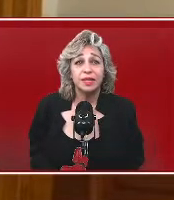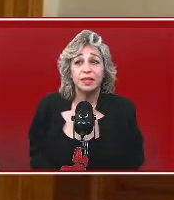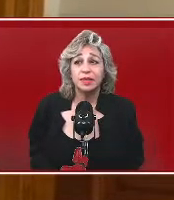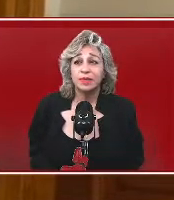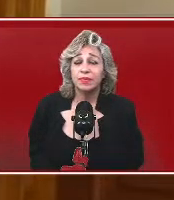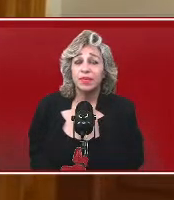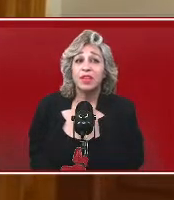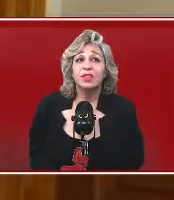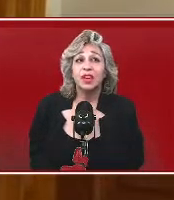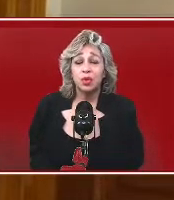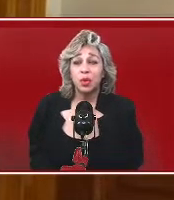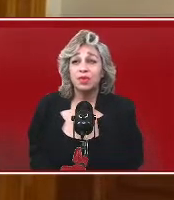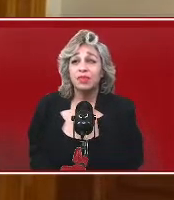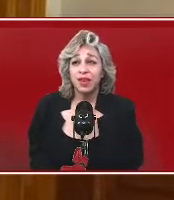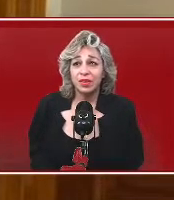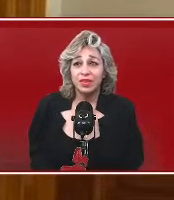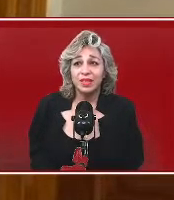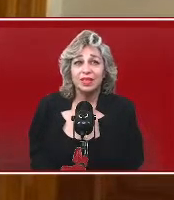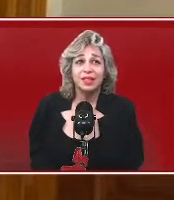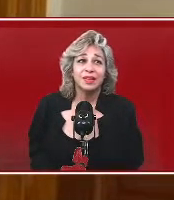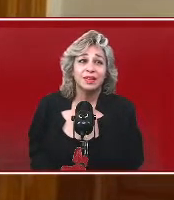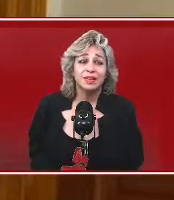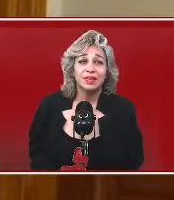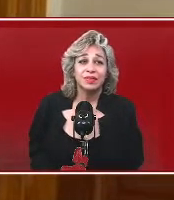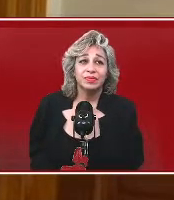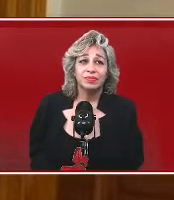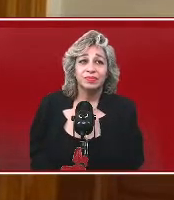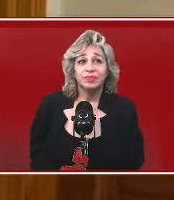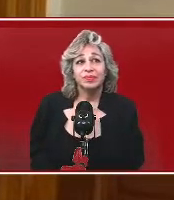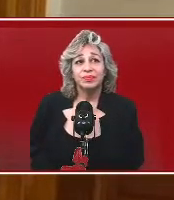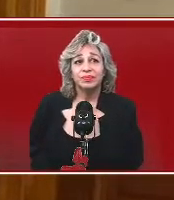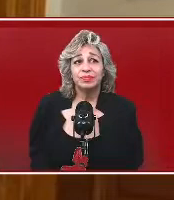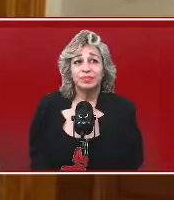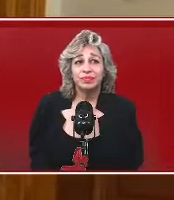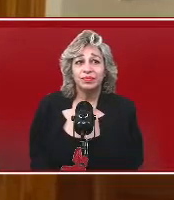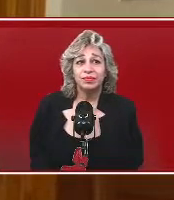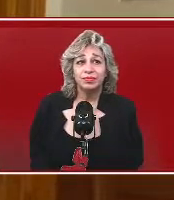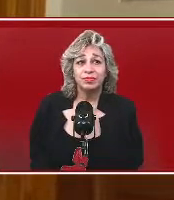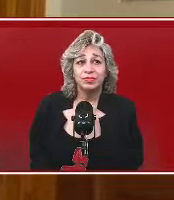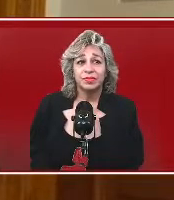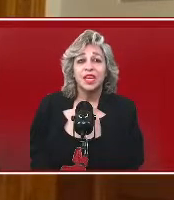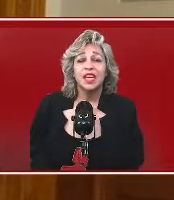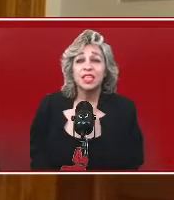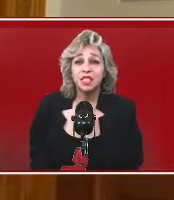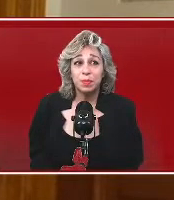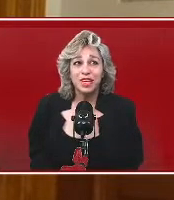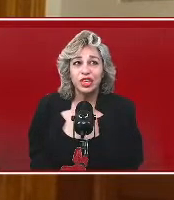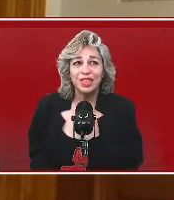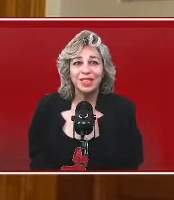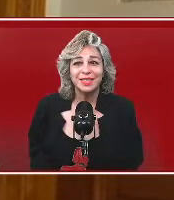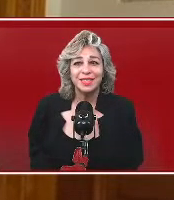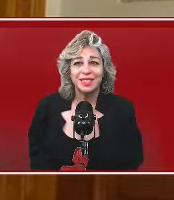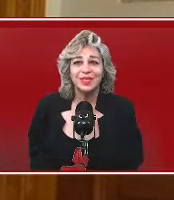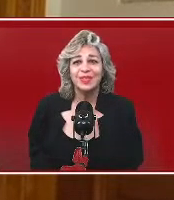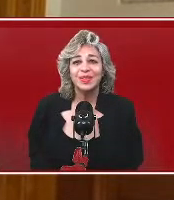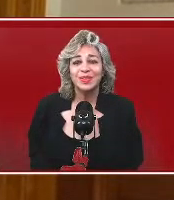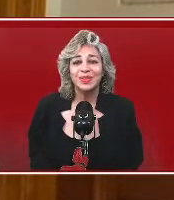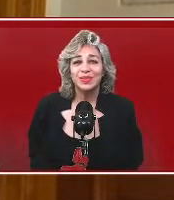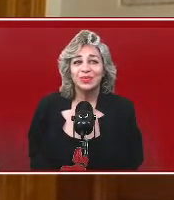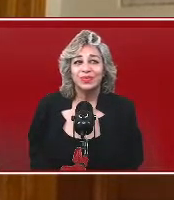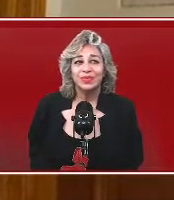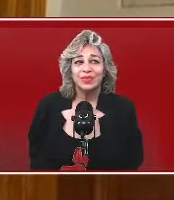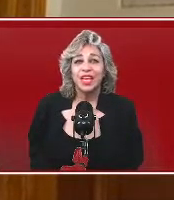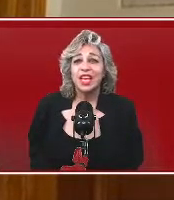confront coronavirus the coronavirus en especialistas, in specialists,